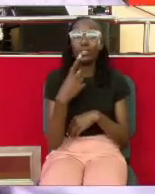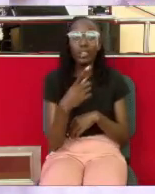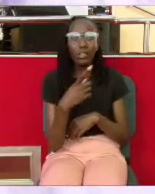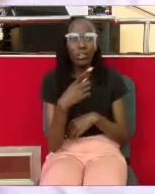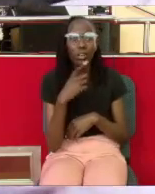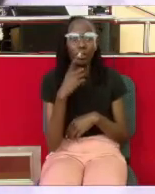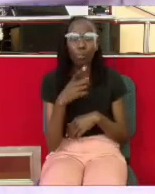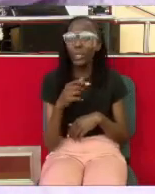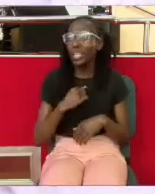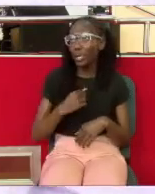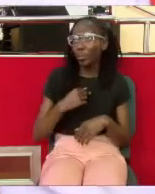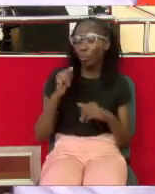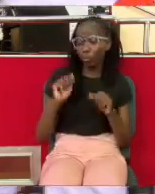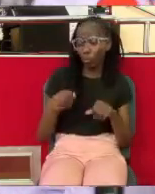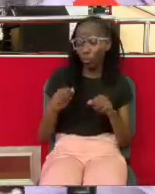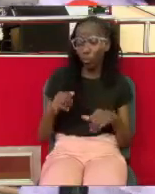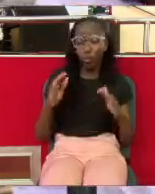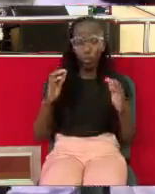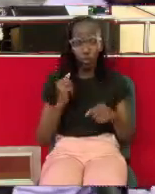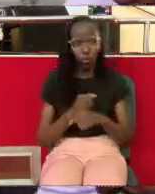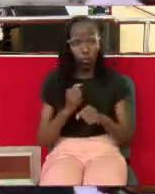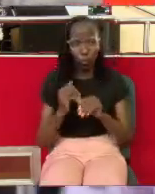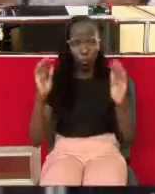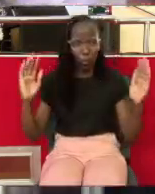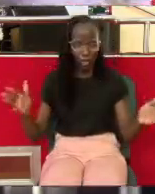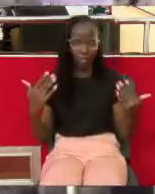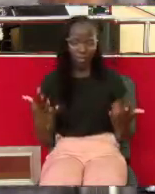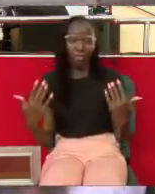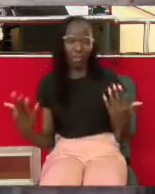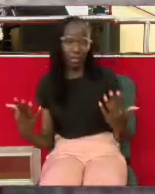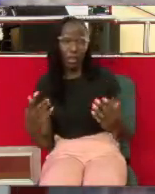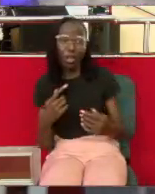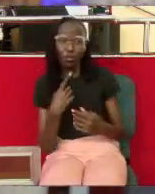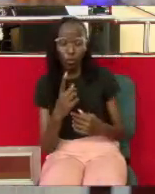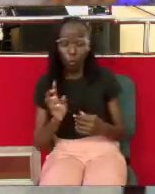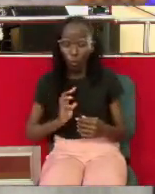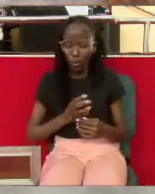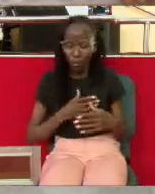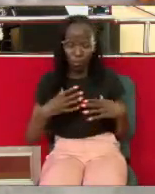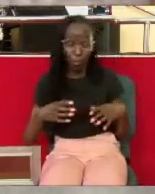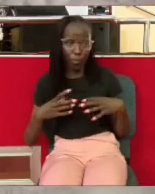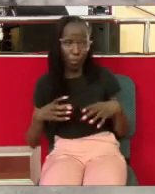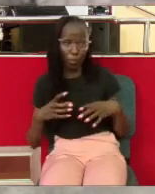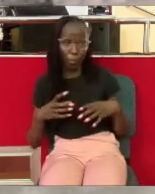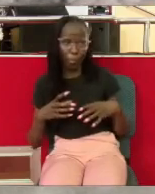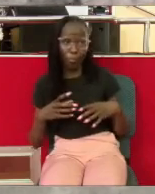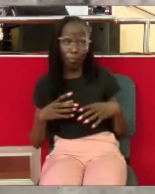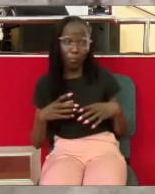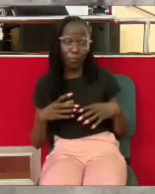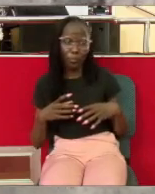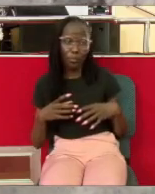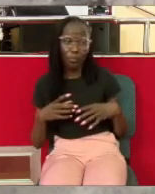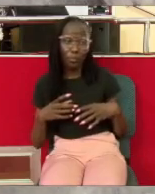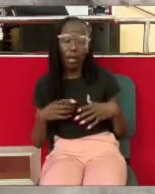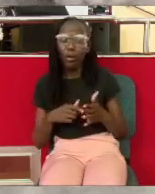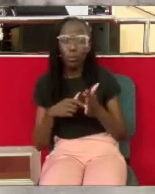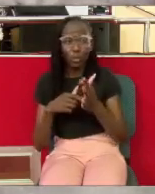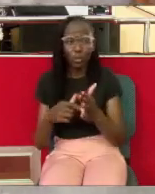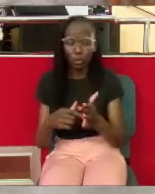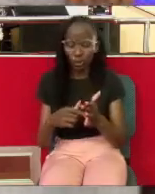do. And therefore we are the people. We just talked of the sons of the manifestation of the